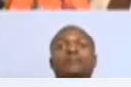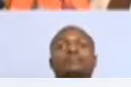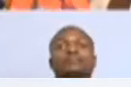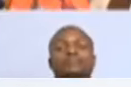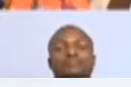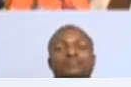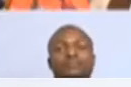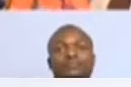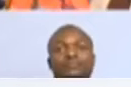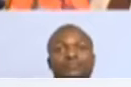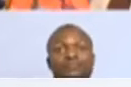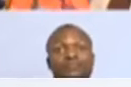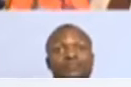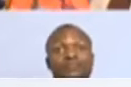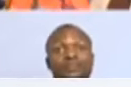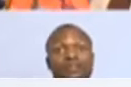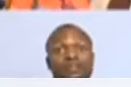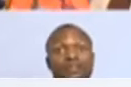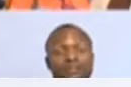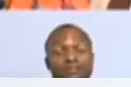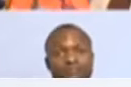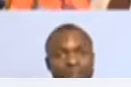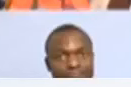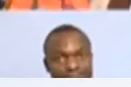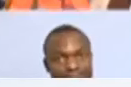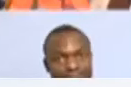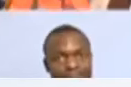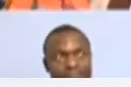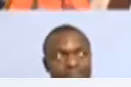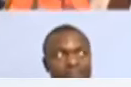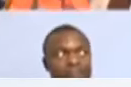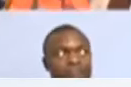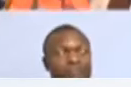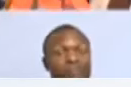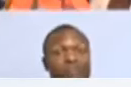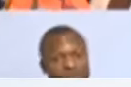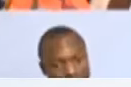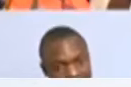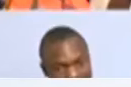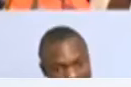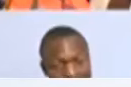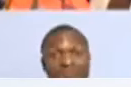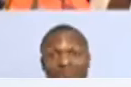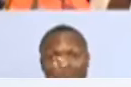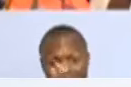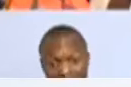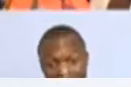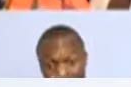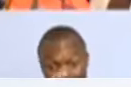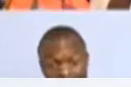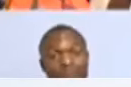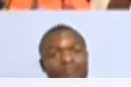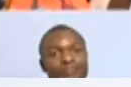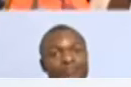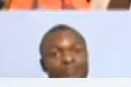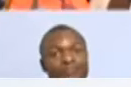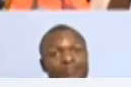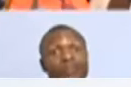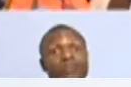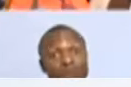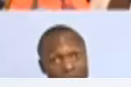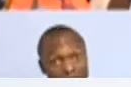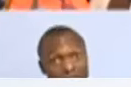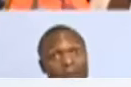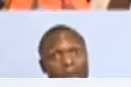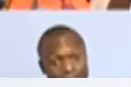We've taken the maize back to the buying depots, closer to the people. Madam Speaker, we had teething problems, but